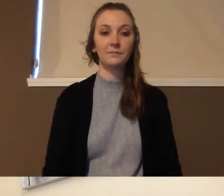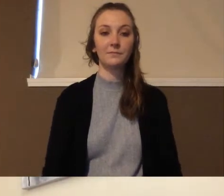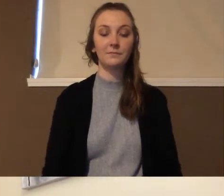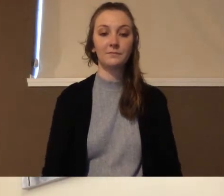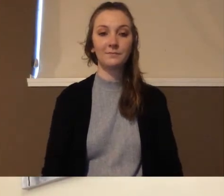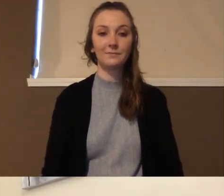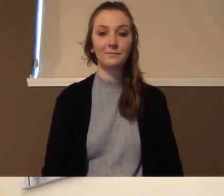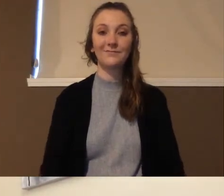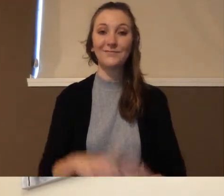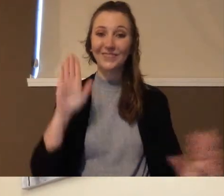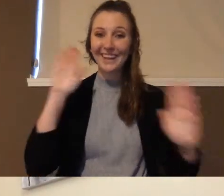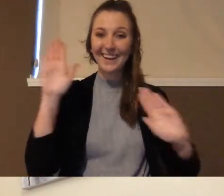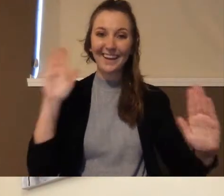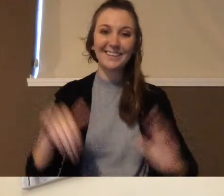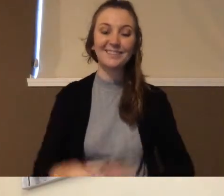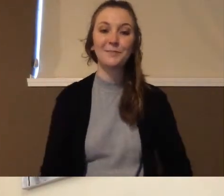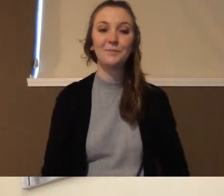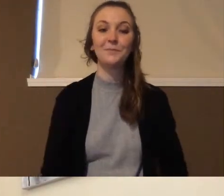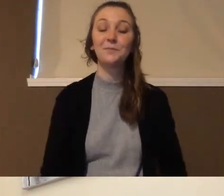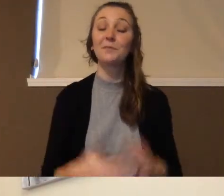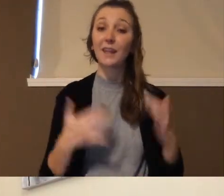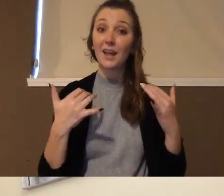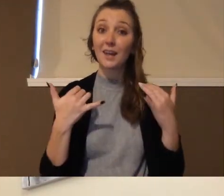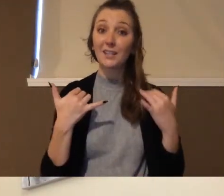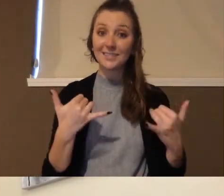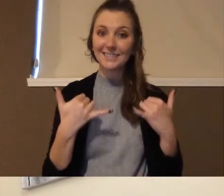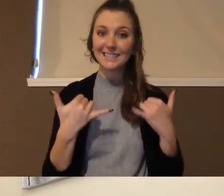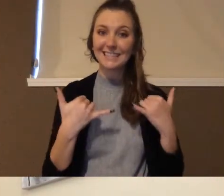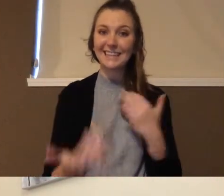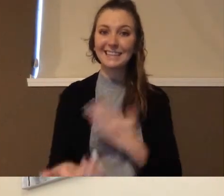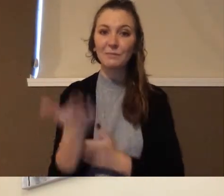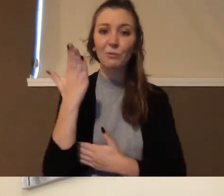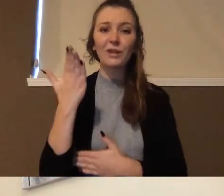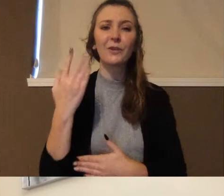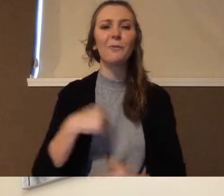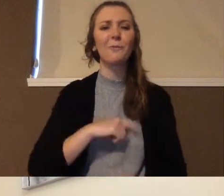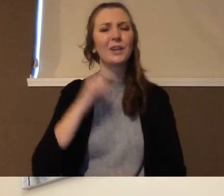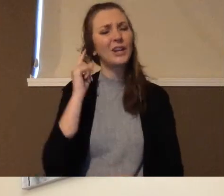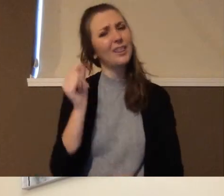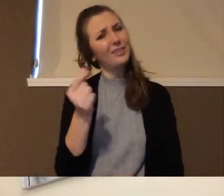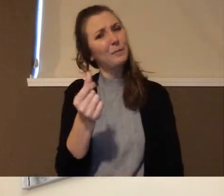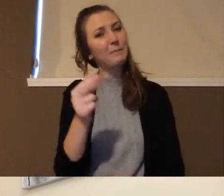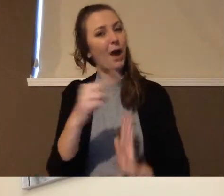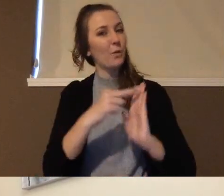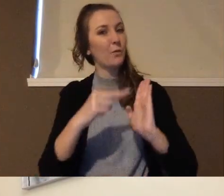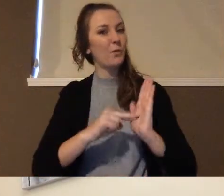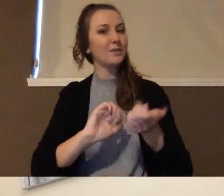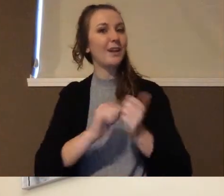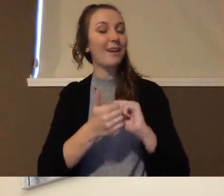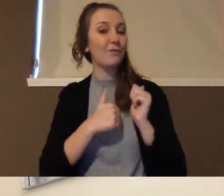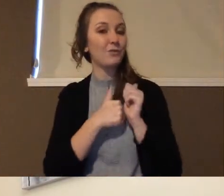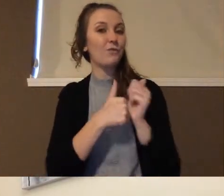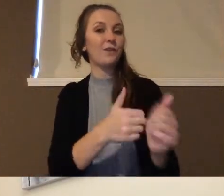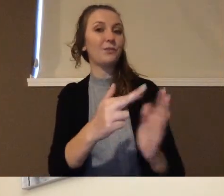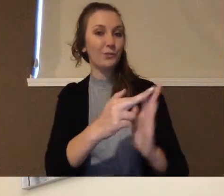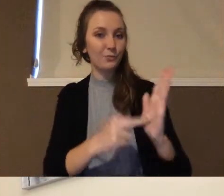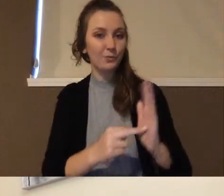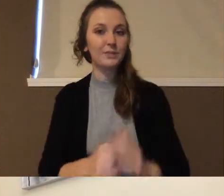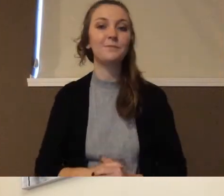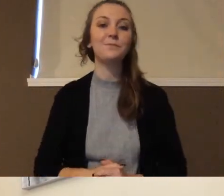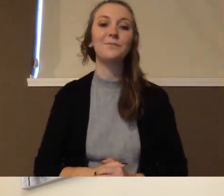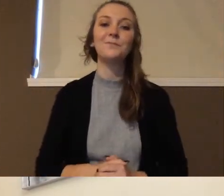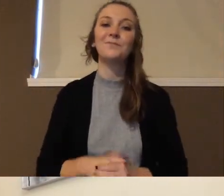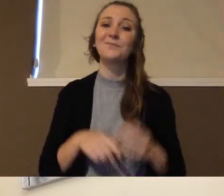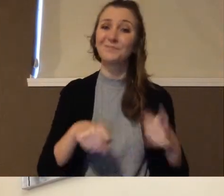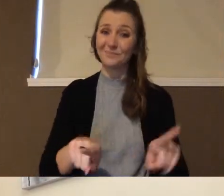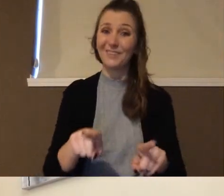today. In today's message, we heard a little bit about rules and how to follow the rules. And as kids, you have a lot of rules in